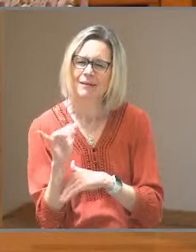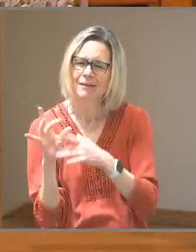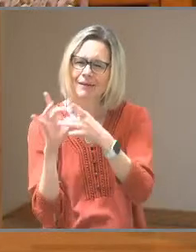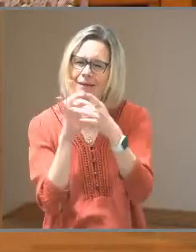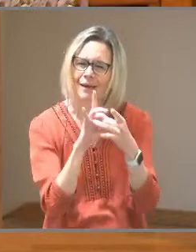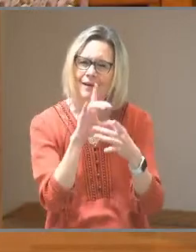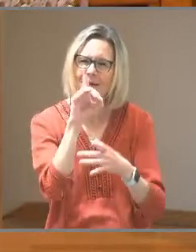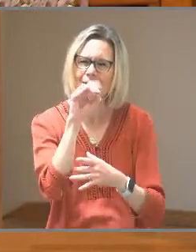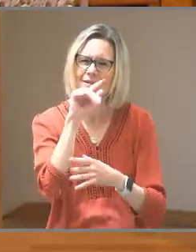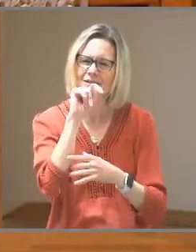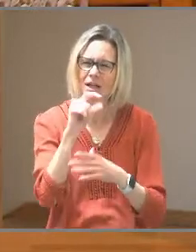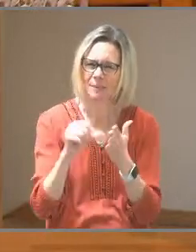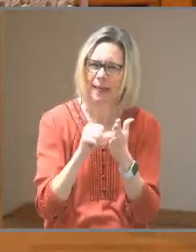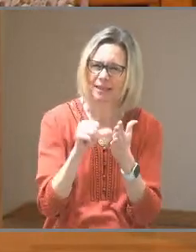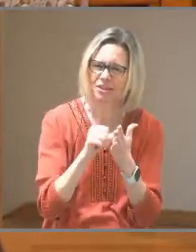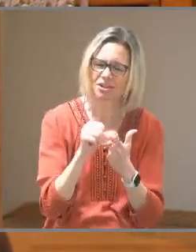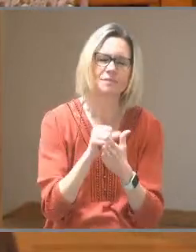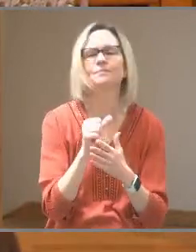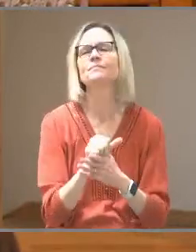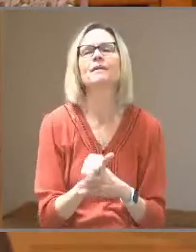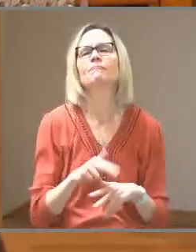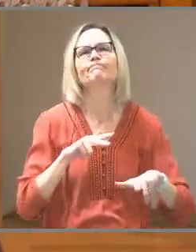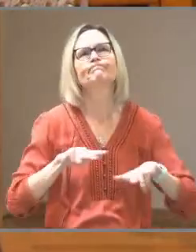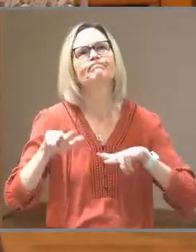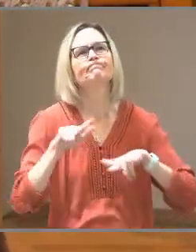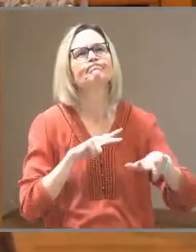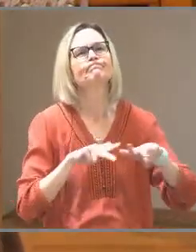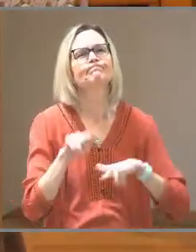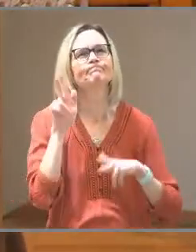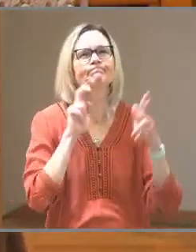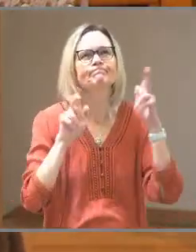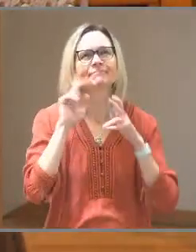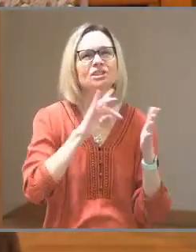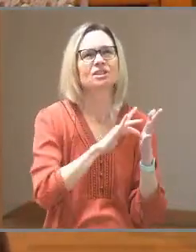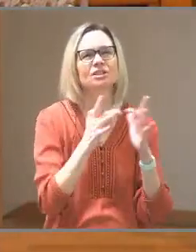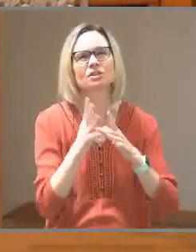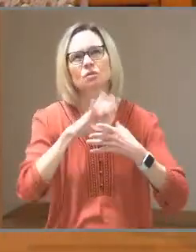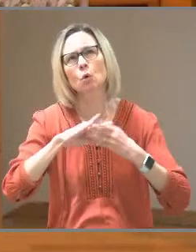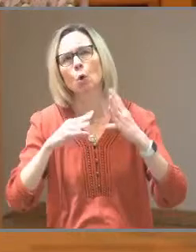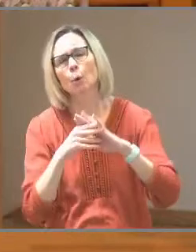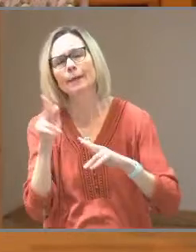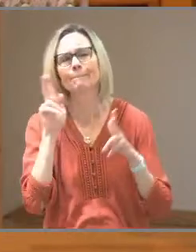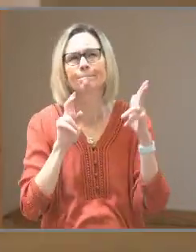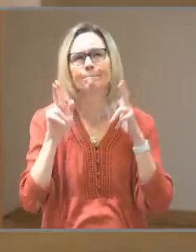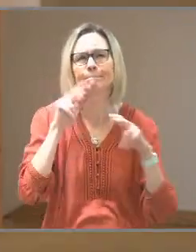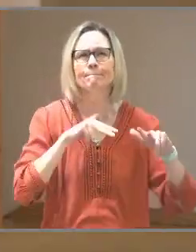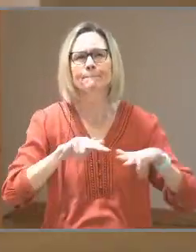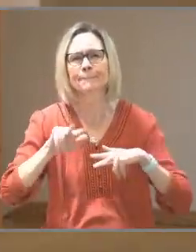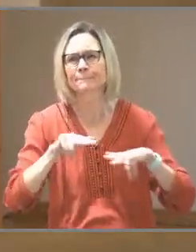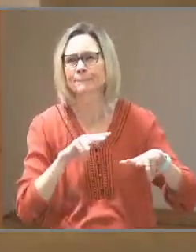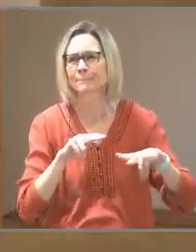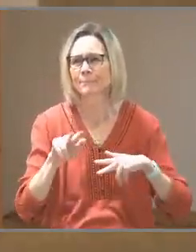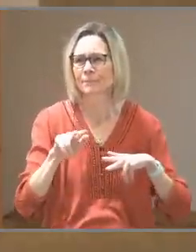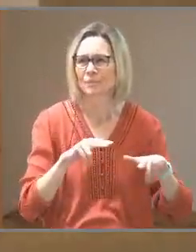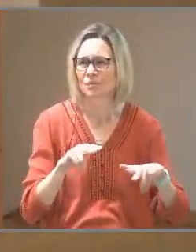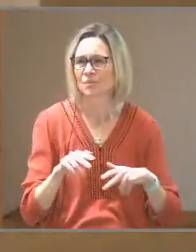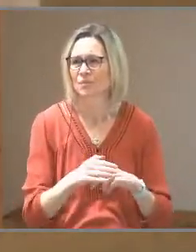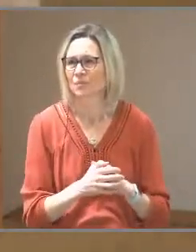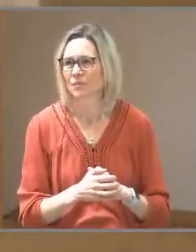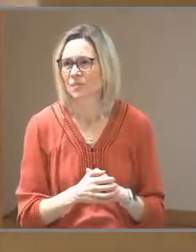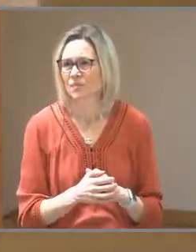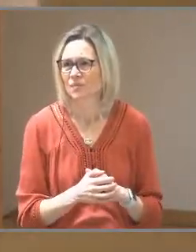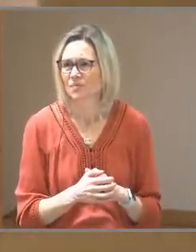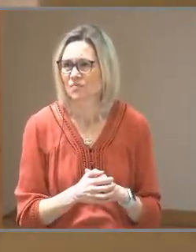page. But as they were walking and listening to Jesus and the story and what Jesus was telling them, they kind of started to